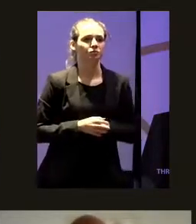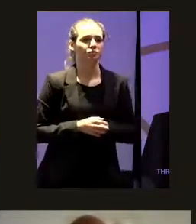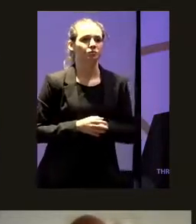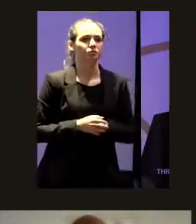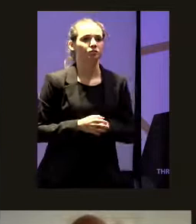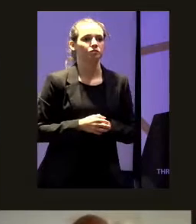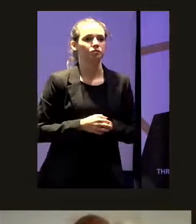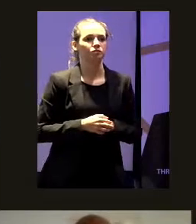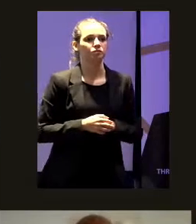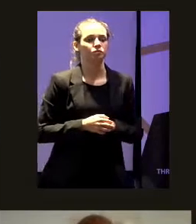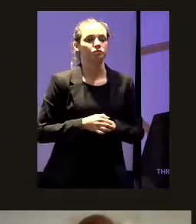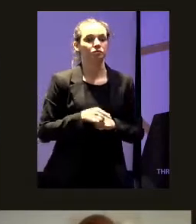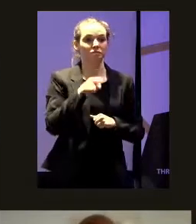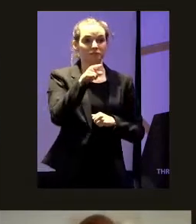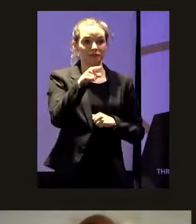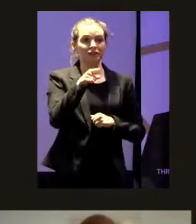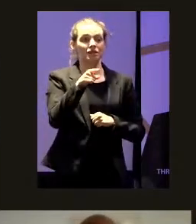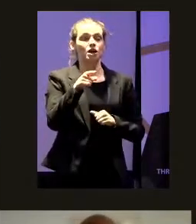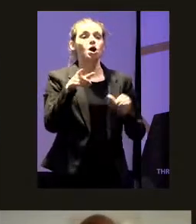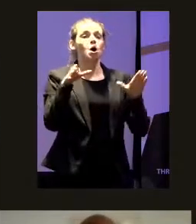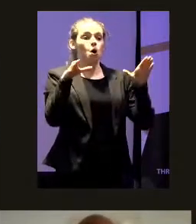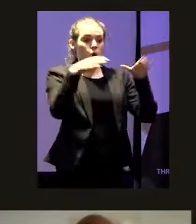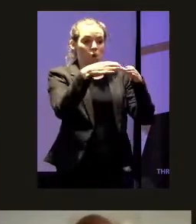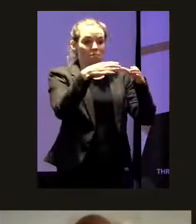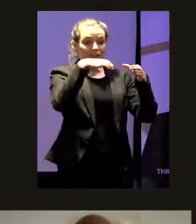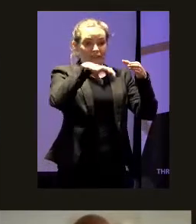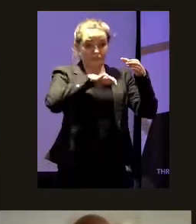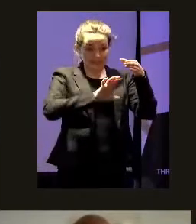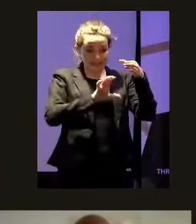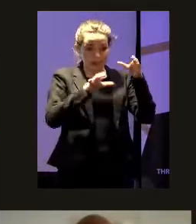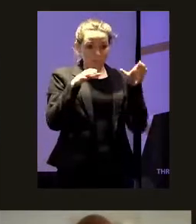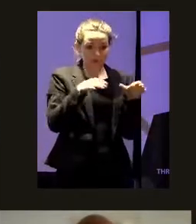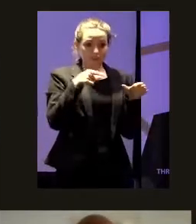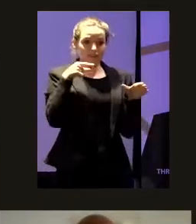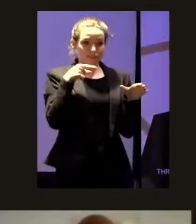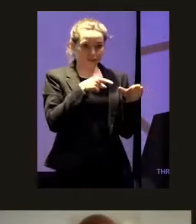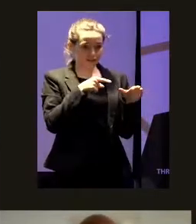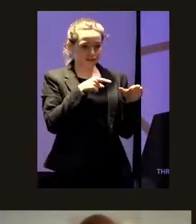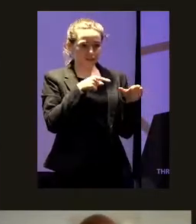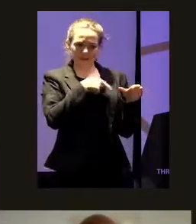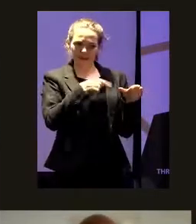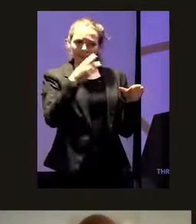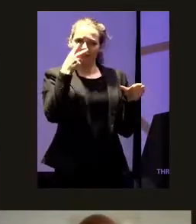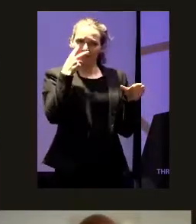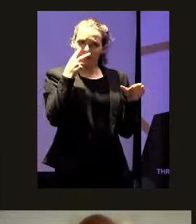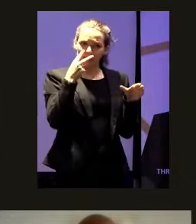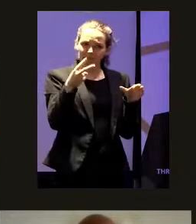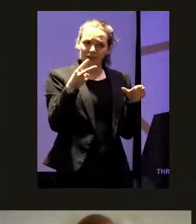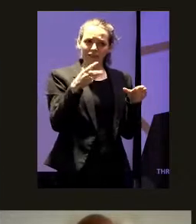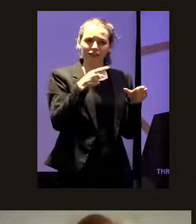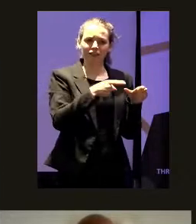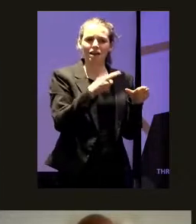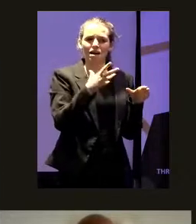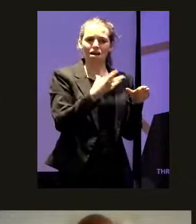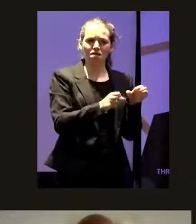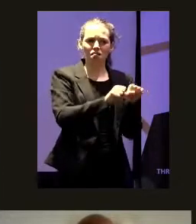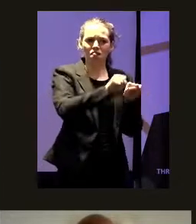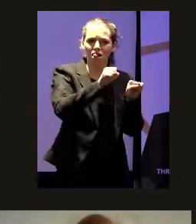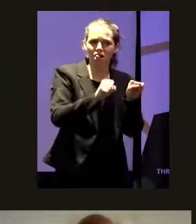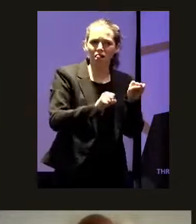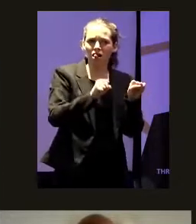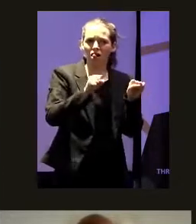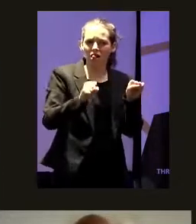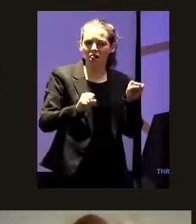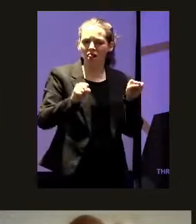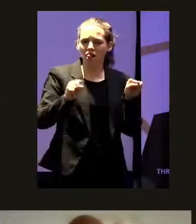deal with in our subcommittee, which was a very extensive debate, was